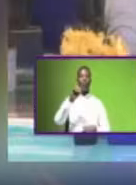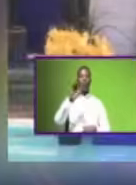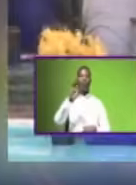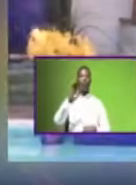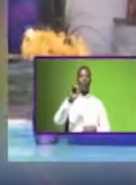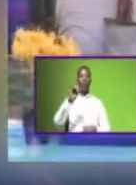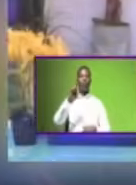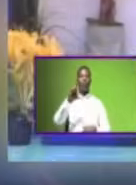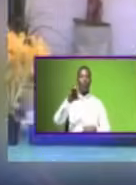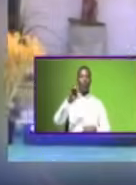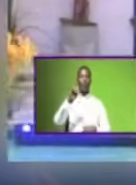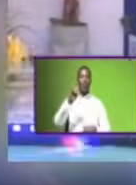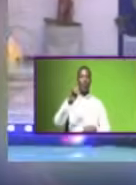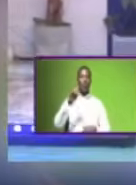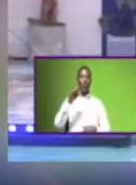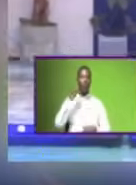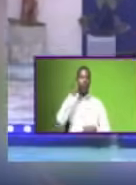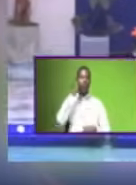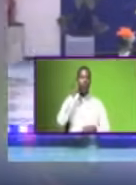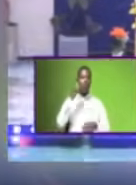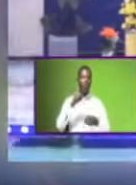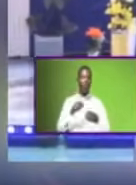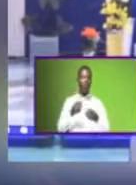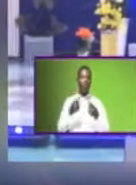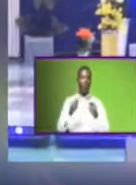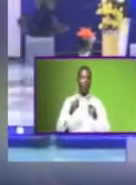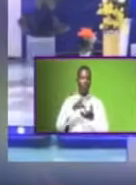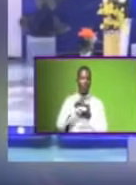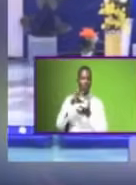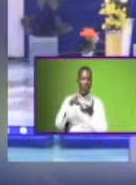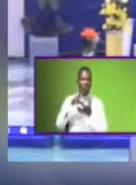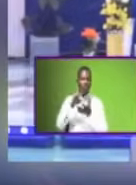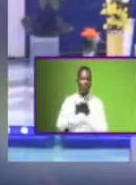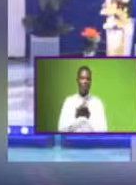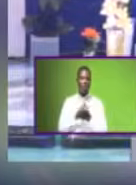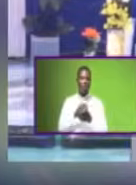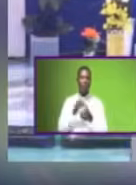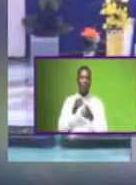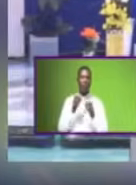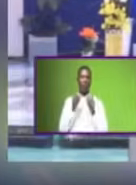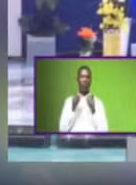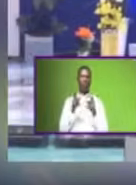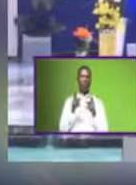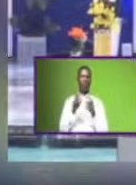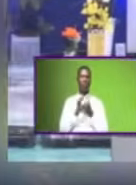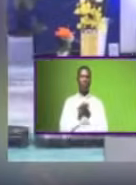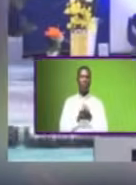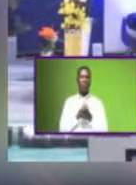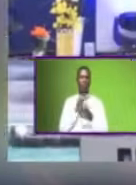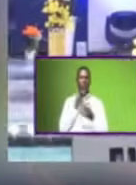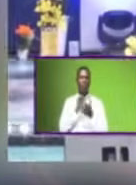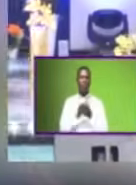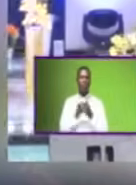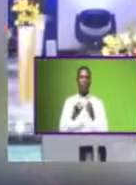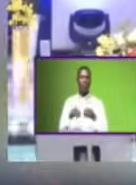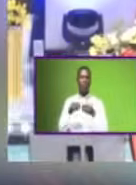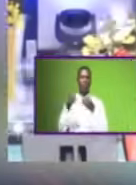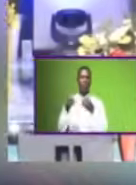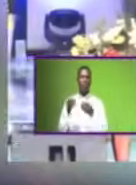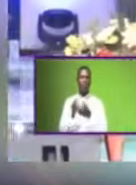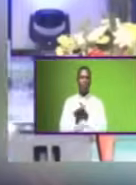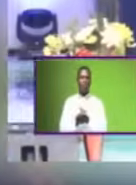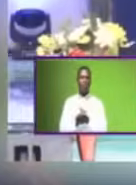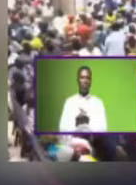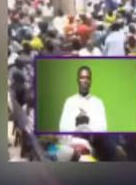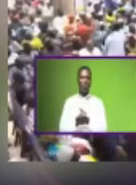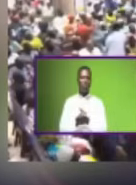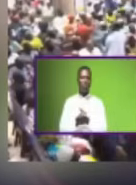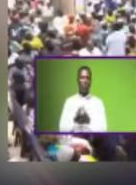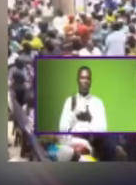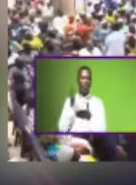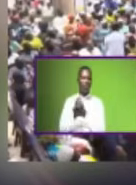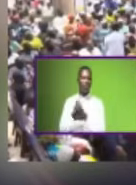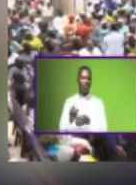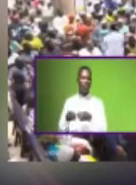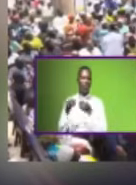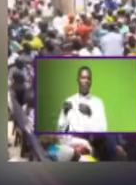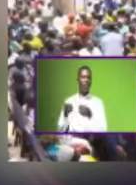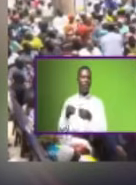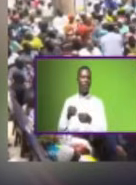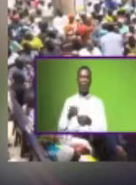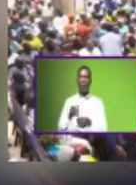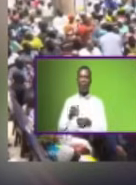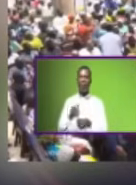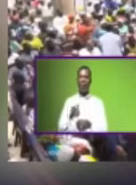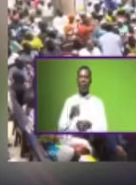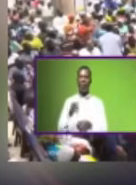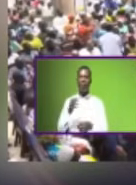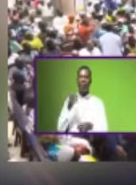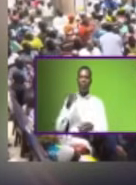sobolo. Oh yes, I was messy anuman was. Wanom no de ma kana man. So when he was about missing it